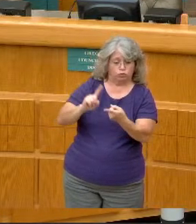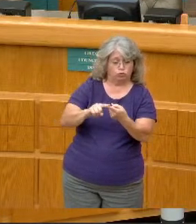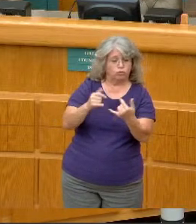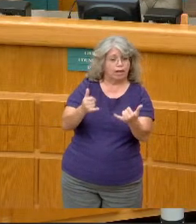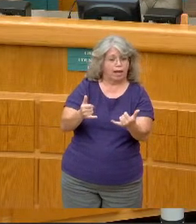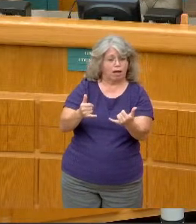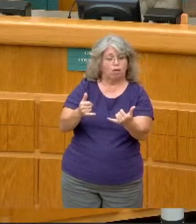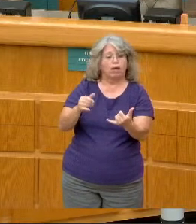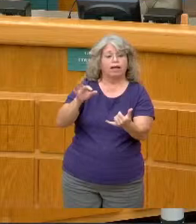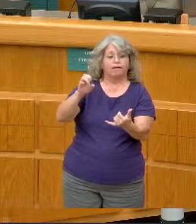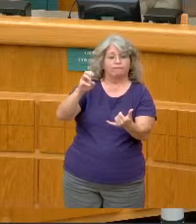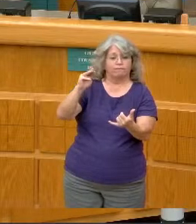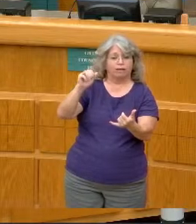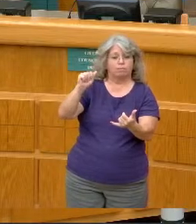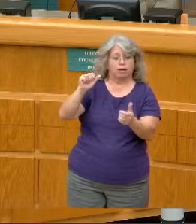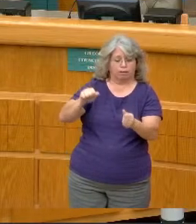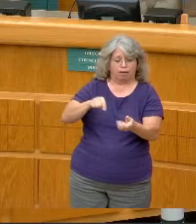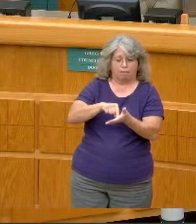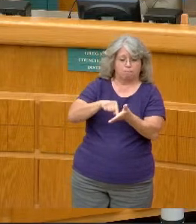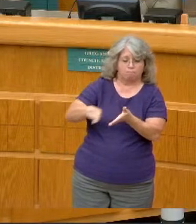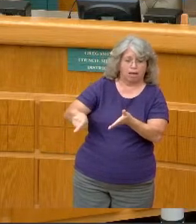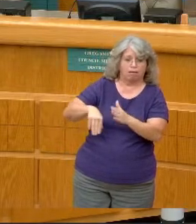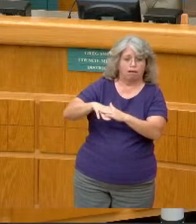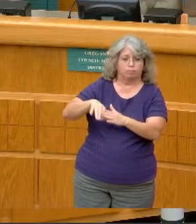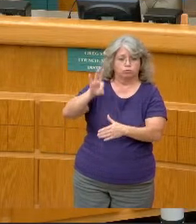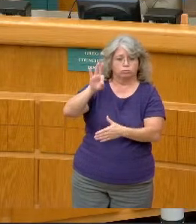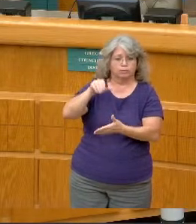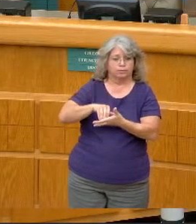present, can be covered. So,